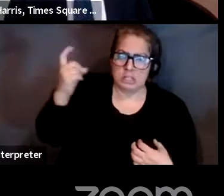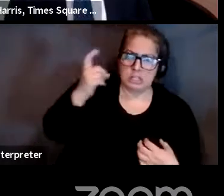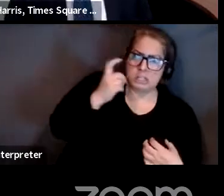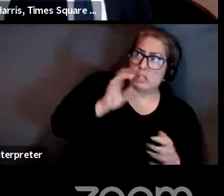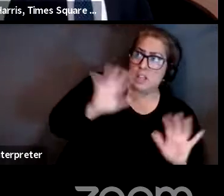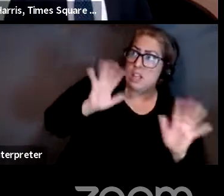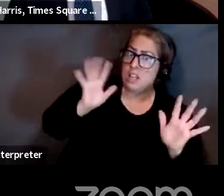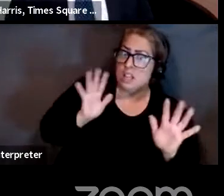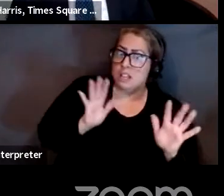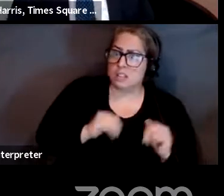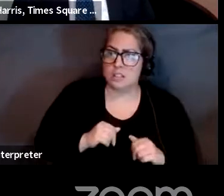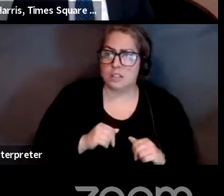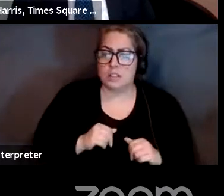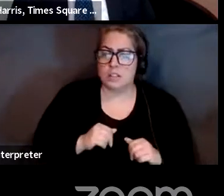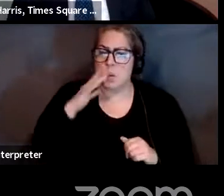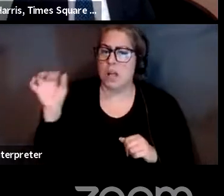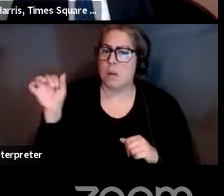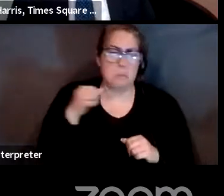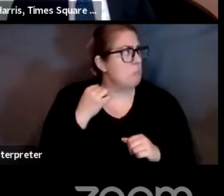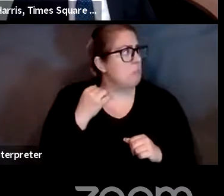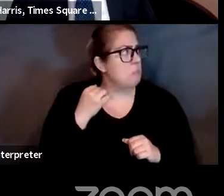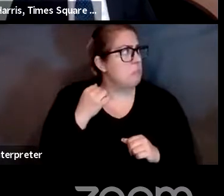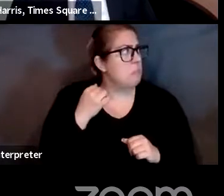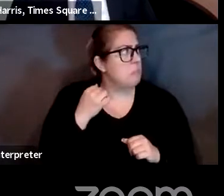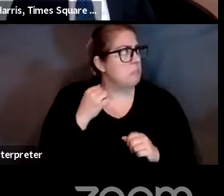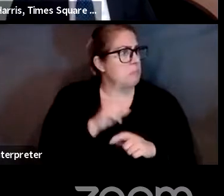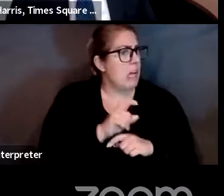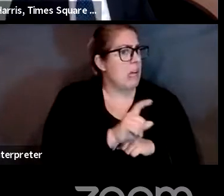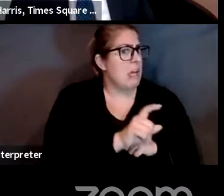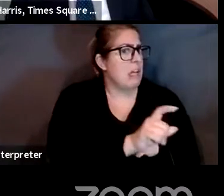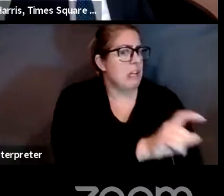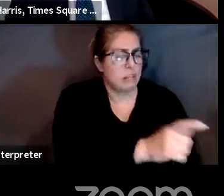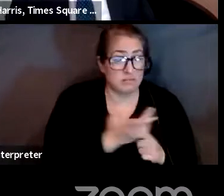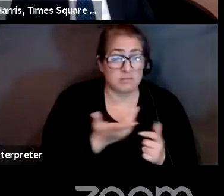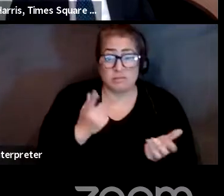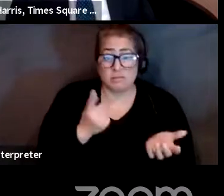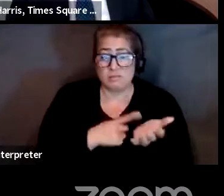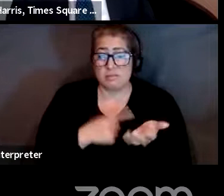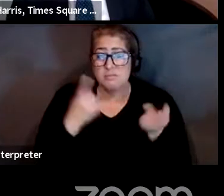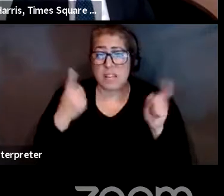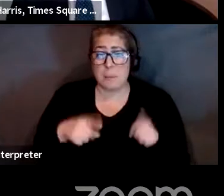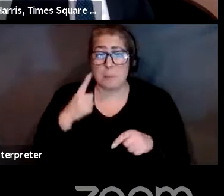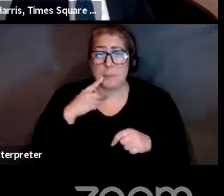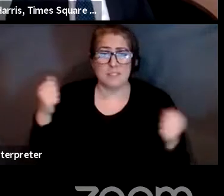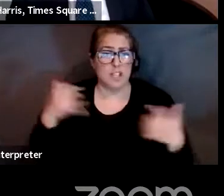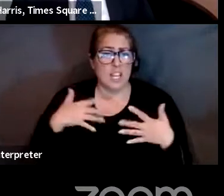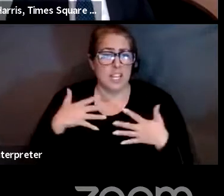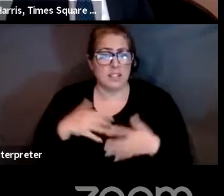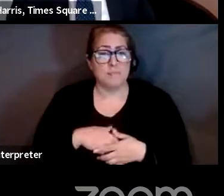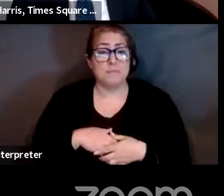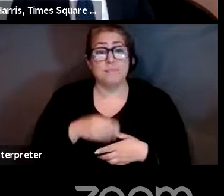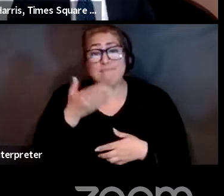kind of like turn their head or go the other way. So, Tom,